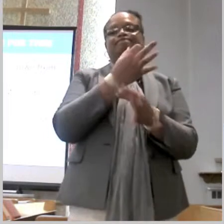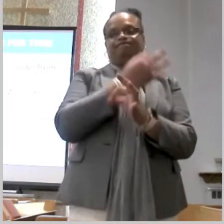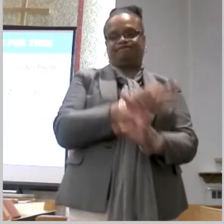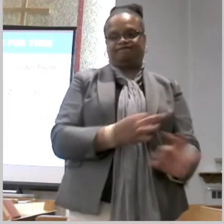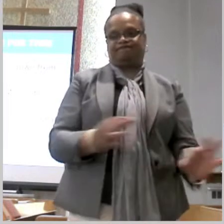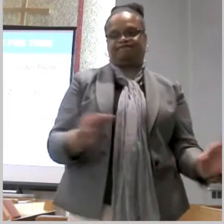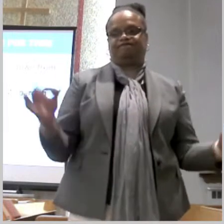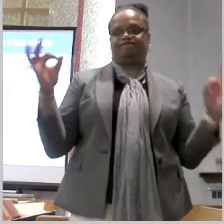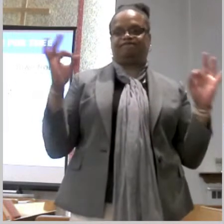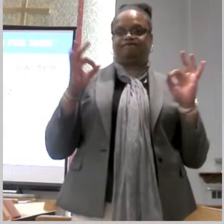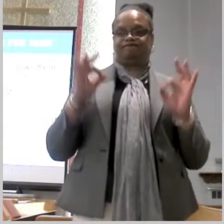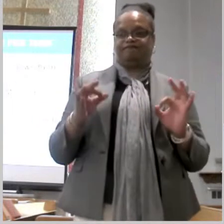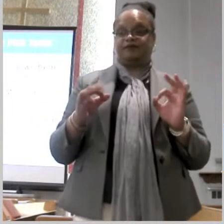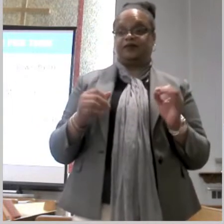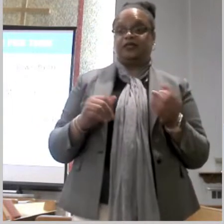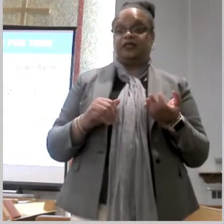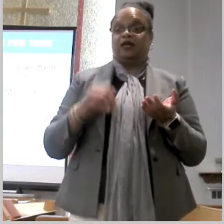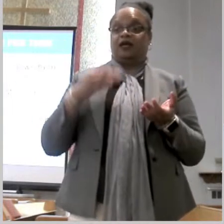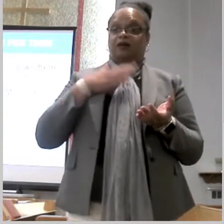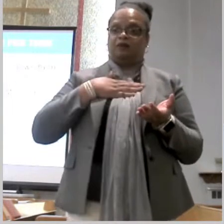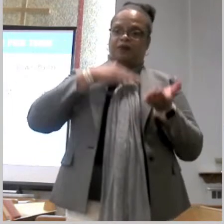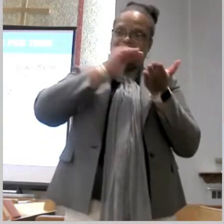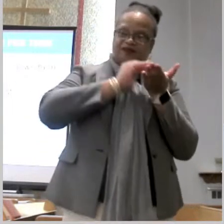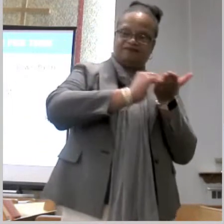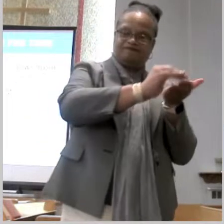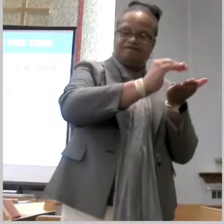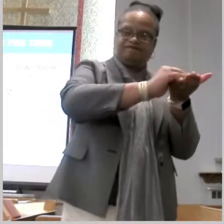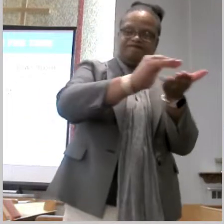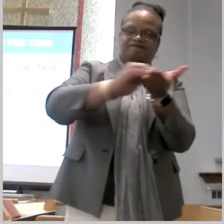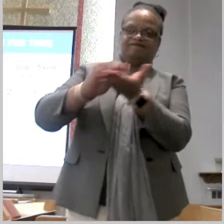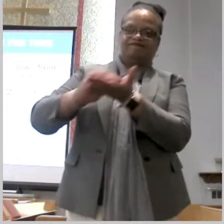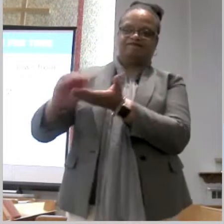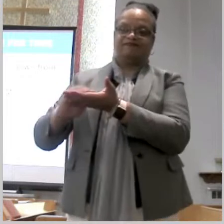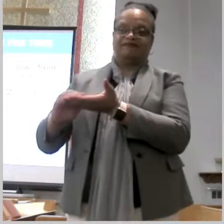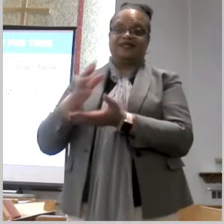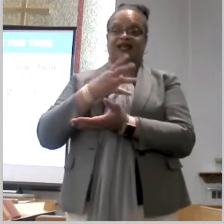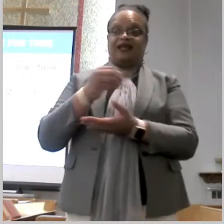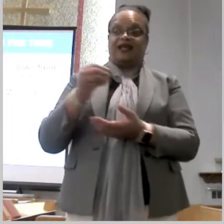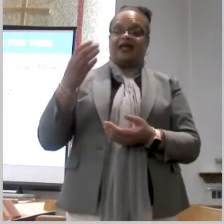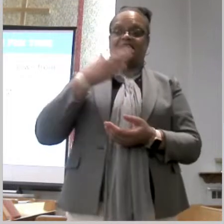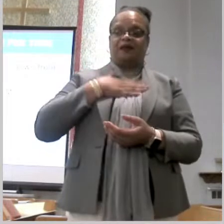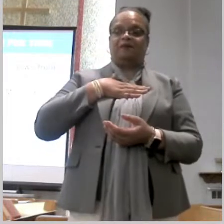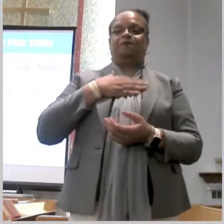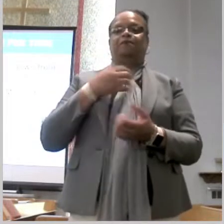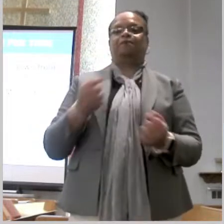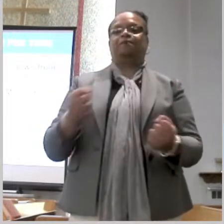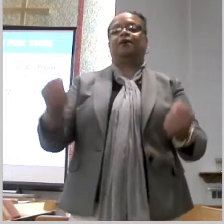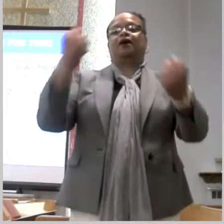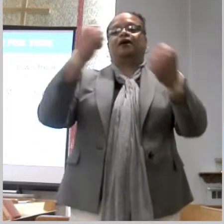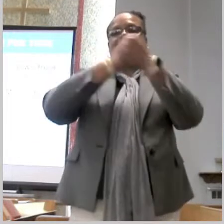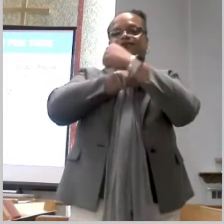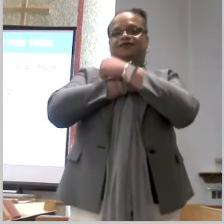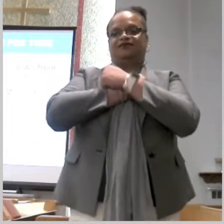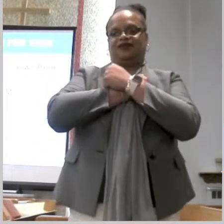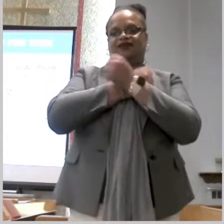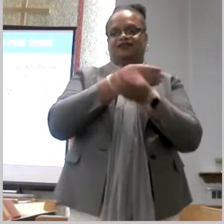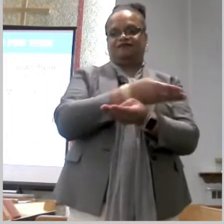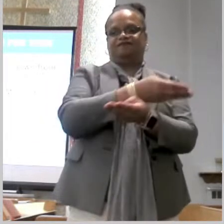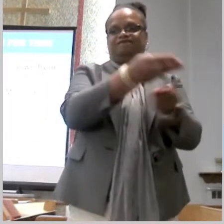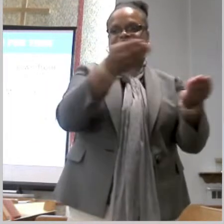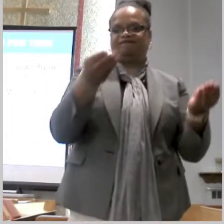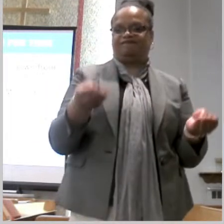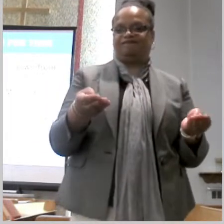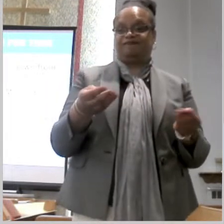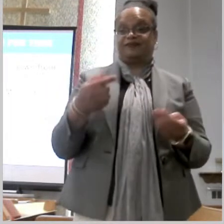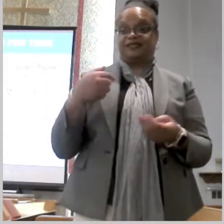above salvation full and free, my pardon and